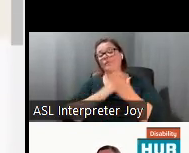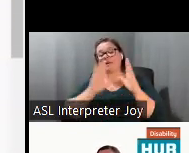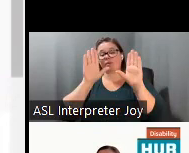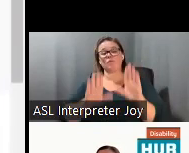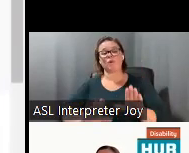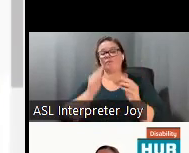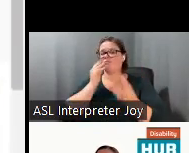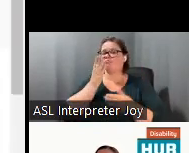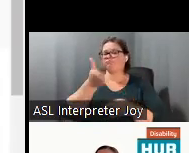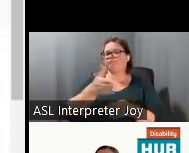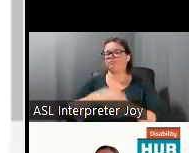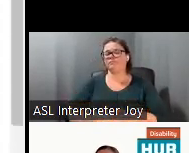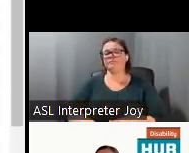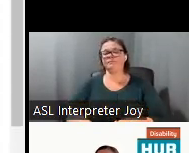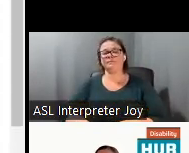in there.